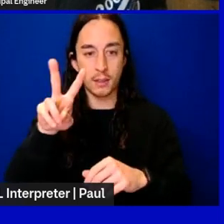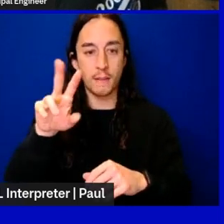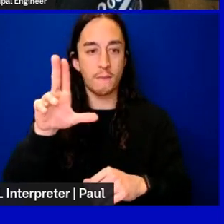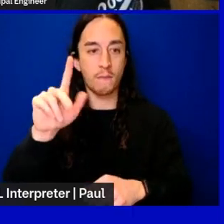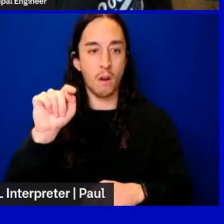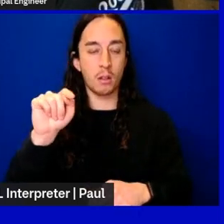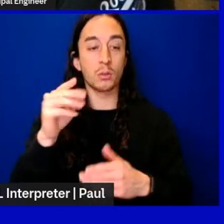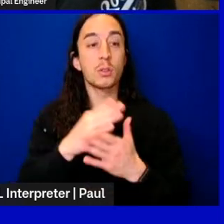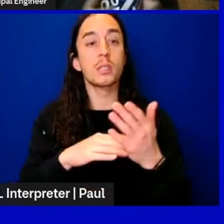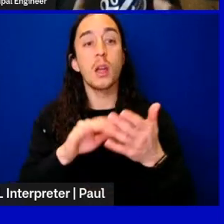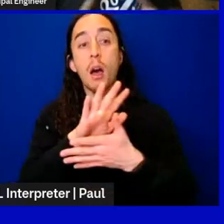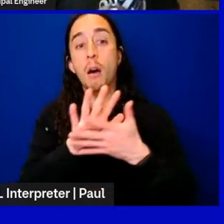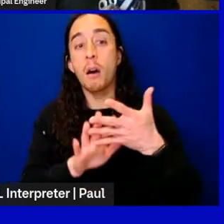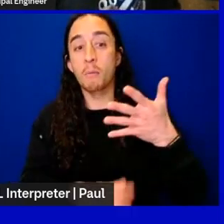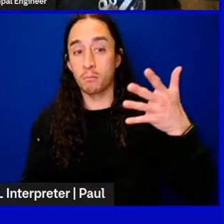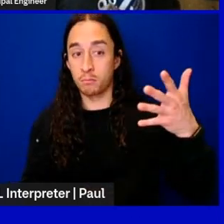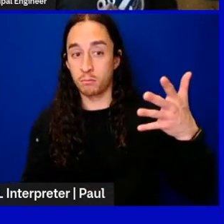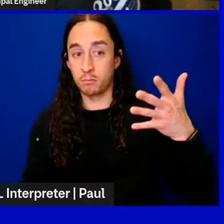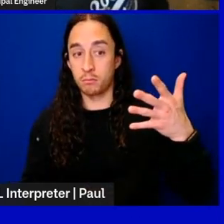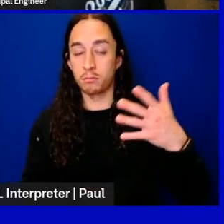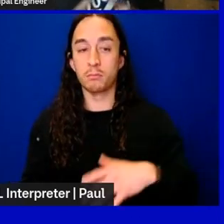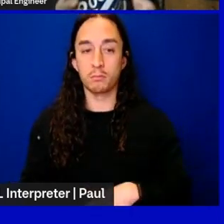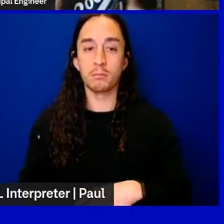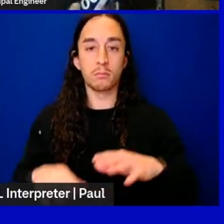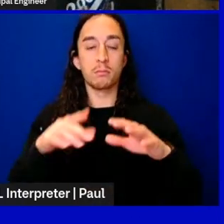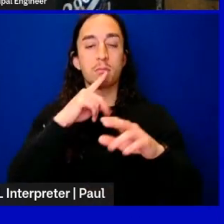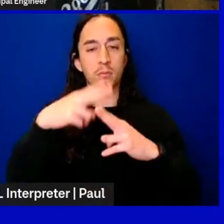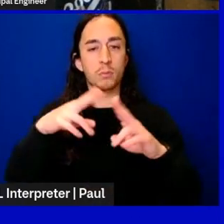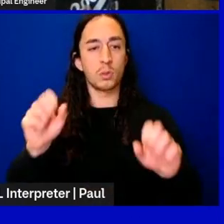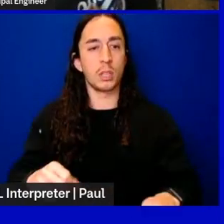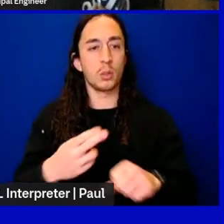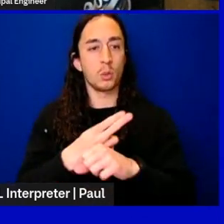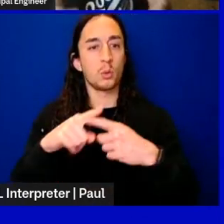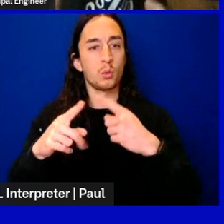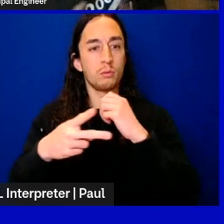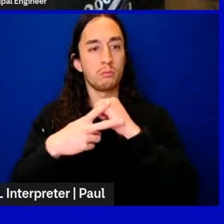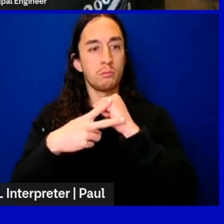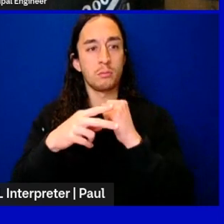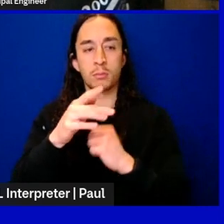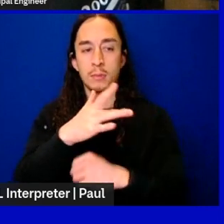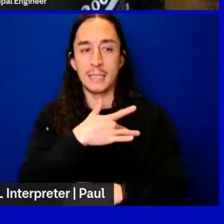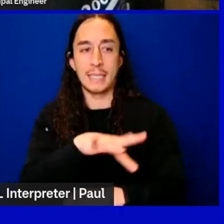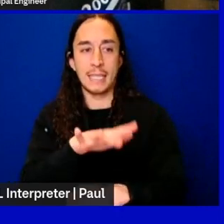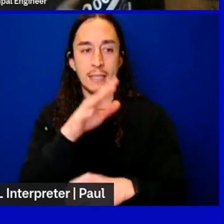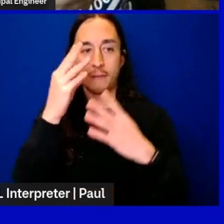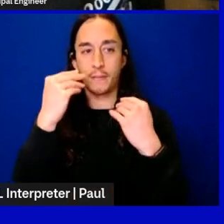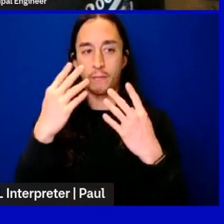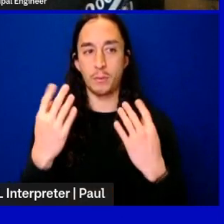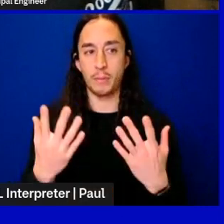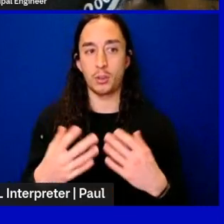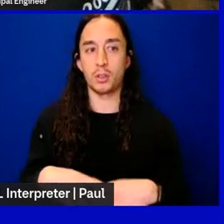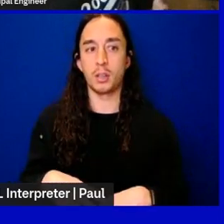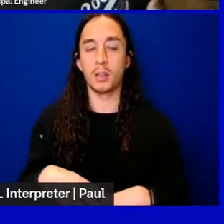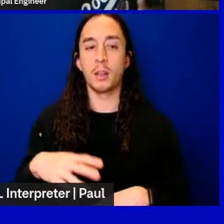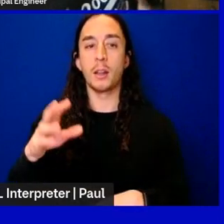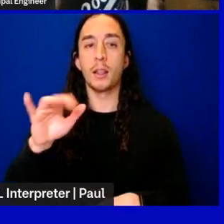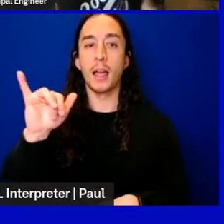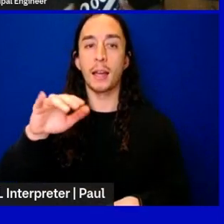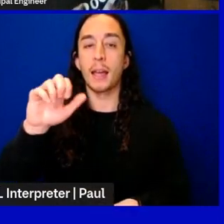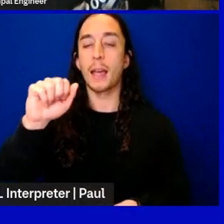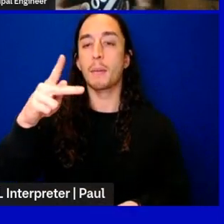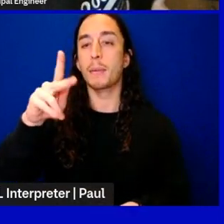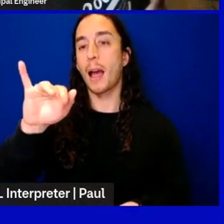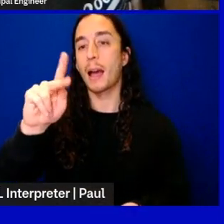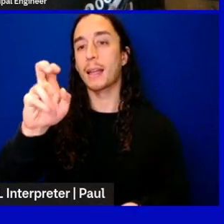which HashiCorp Vault offers is, like I mentioned, you can use to store the sensitive information. Your sensitive information like your API keys,